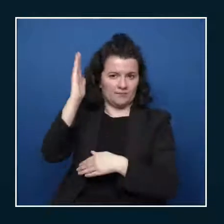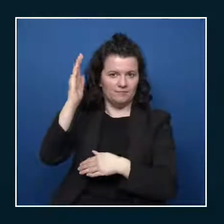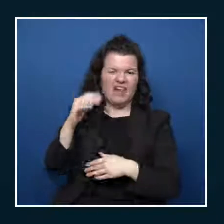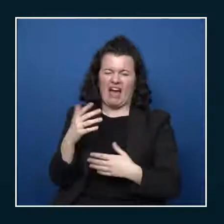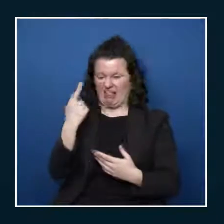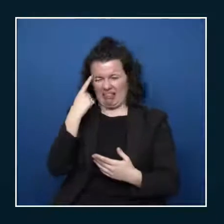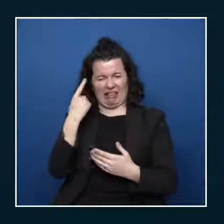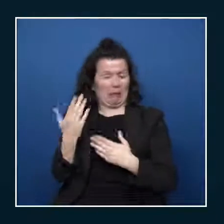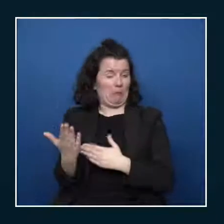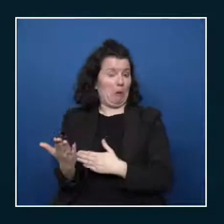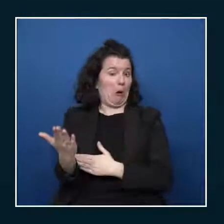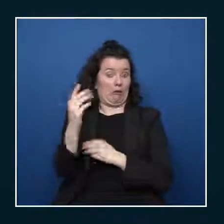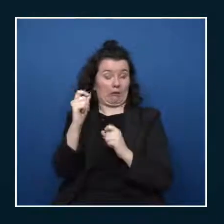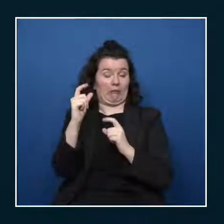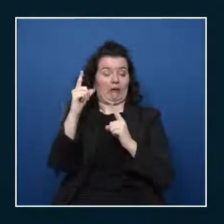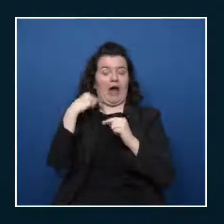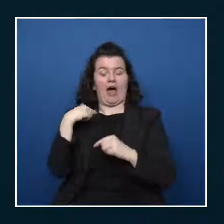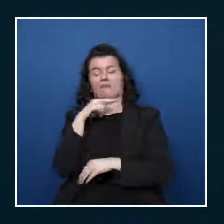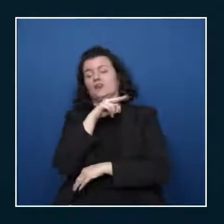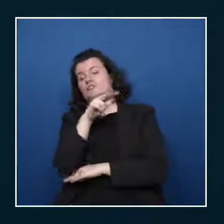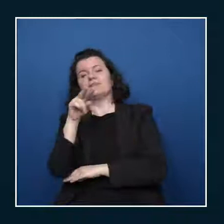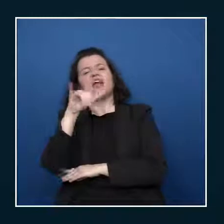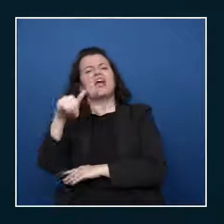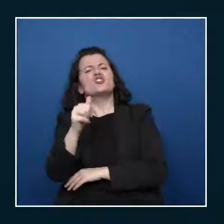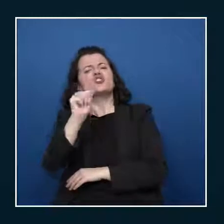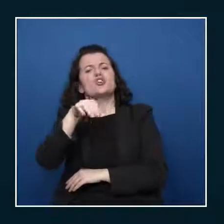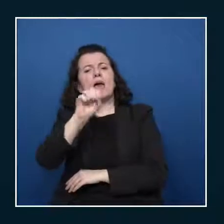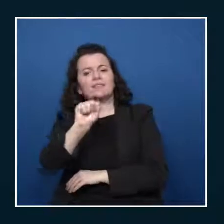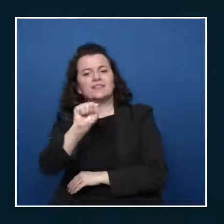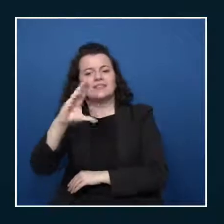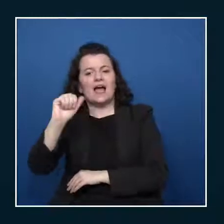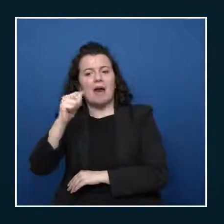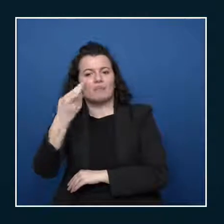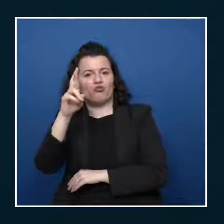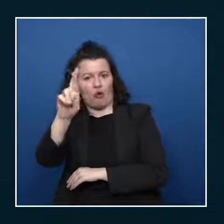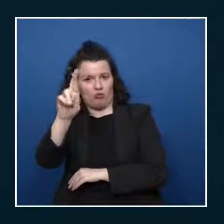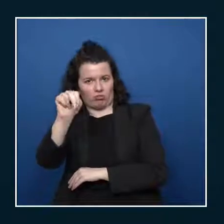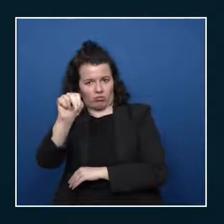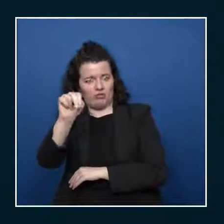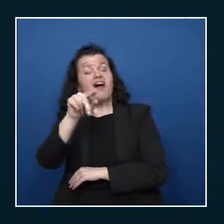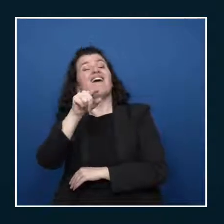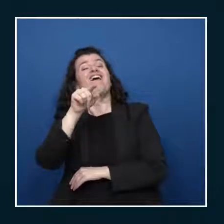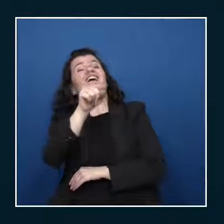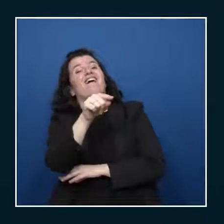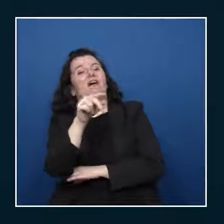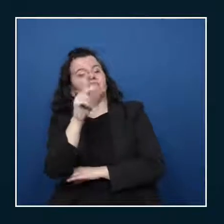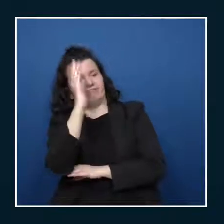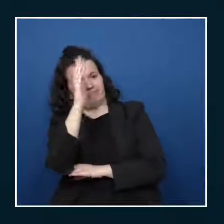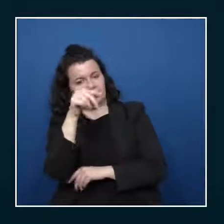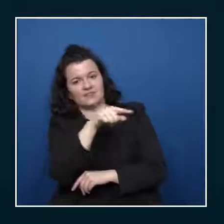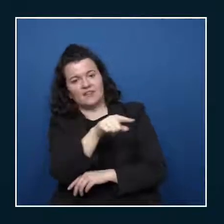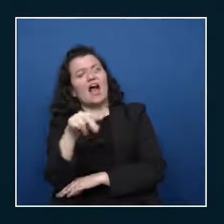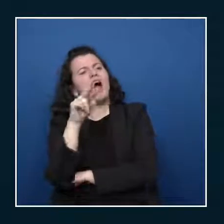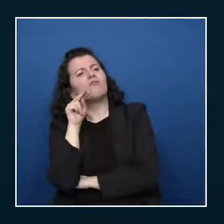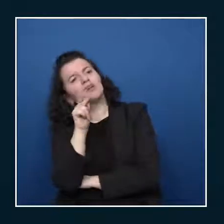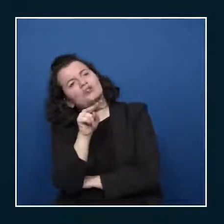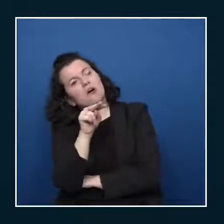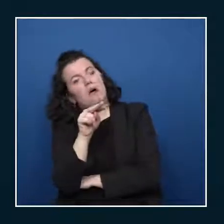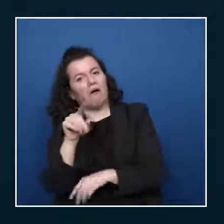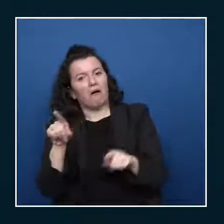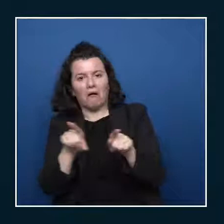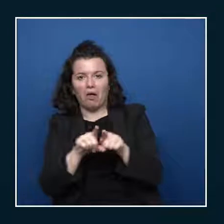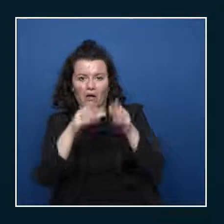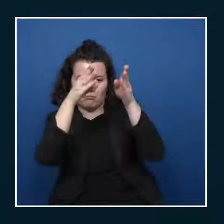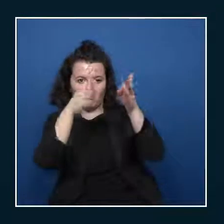and when James Cameron came on, I realized that he was just talking like a normal person. Why is